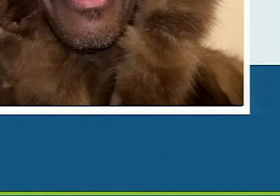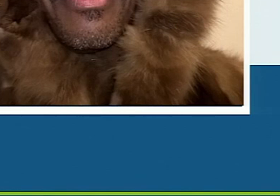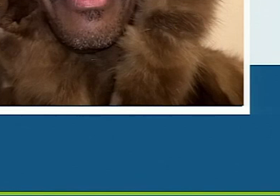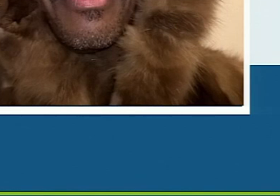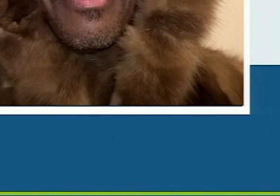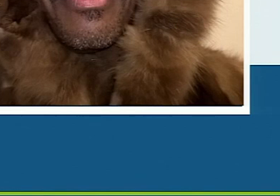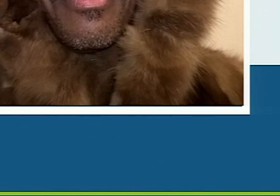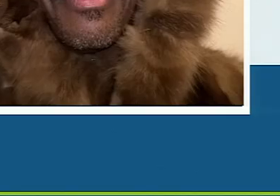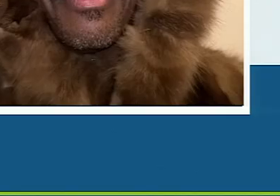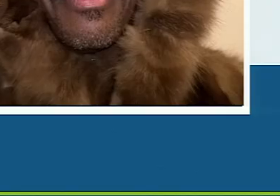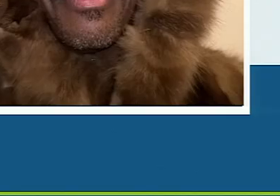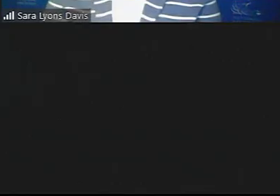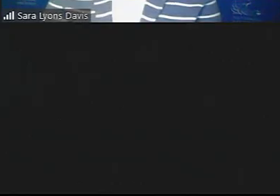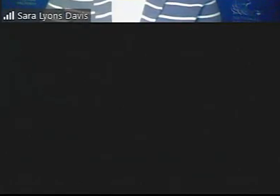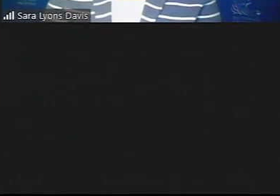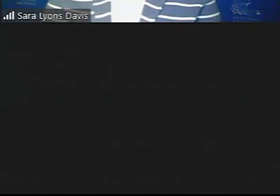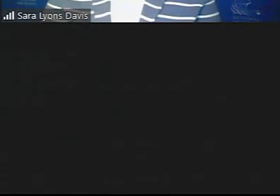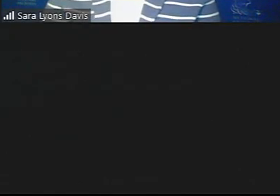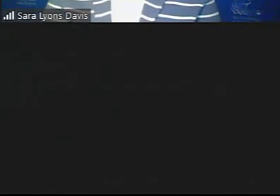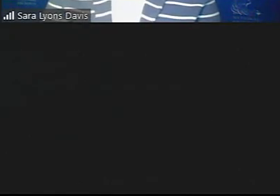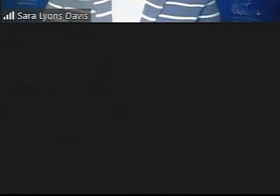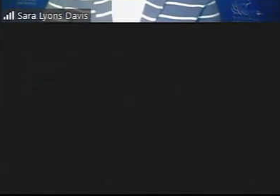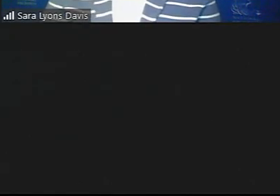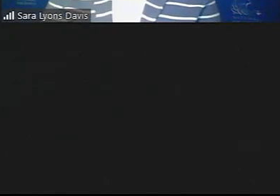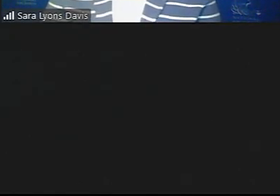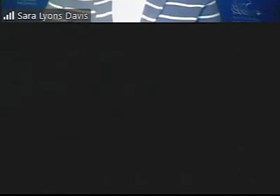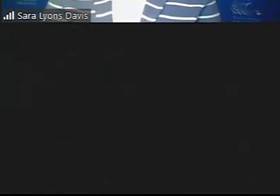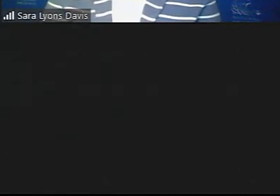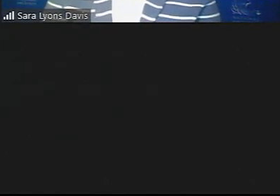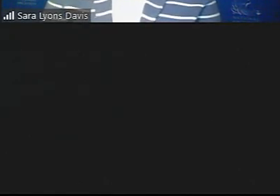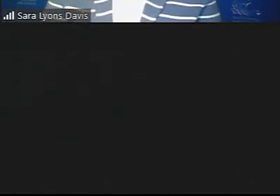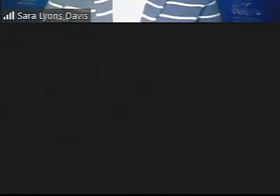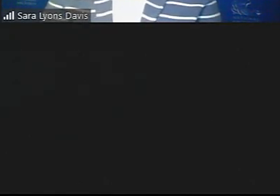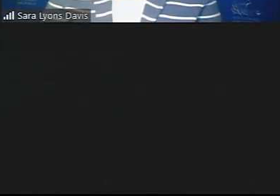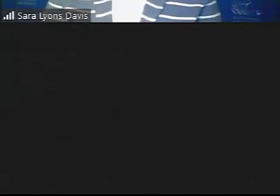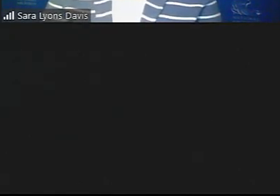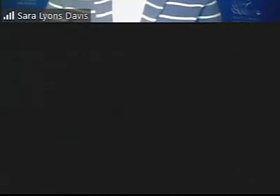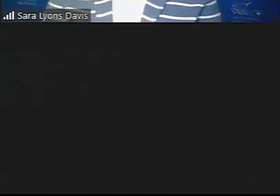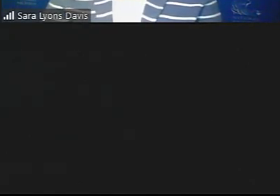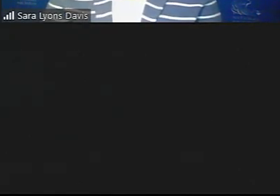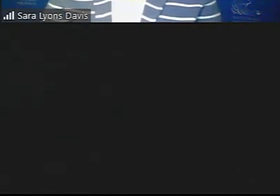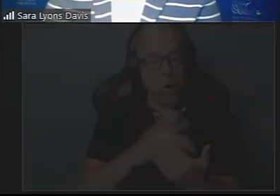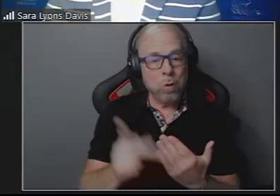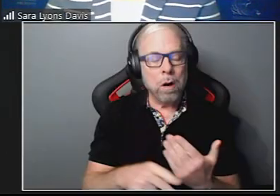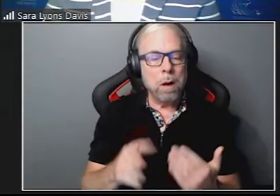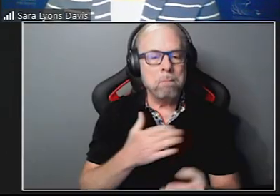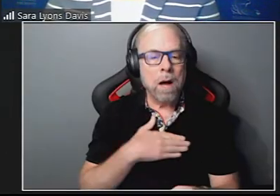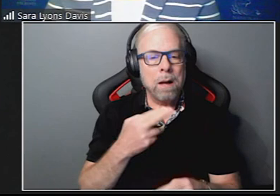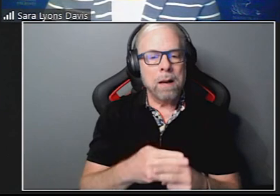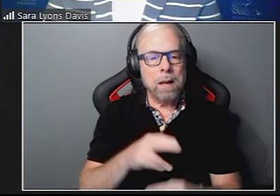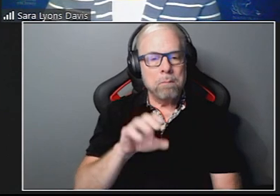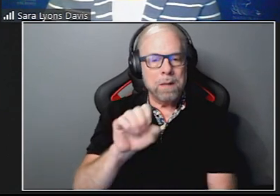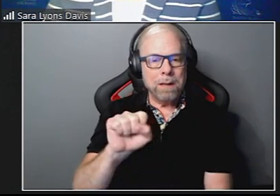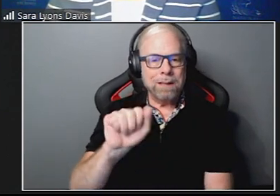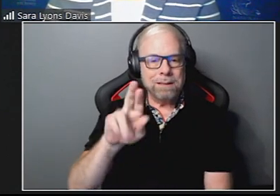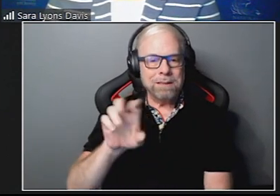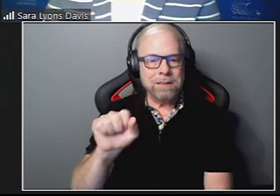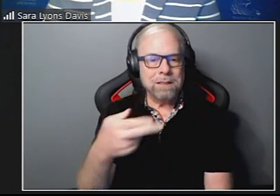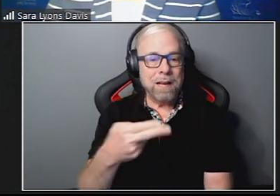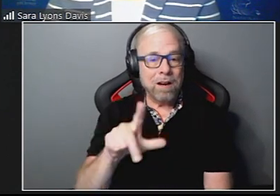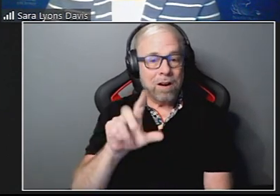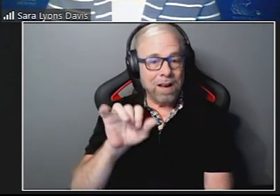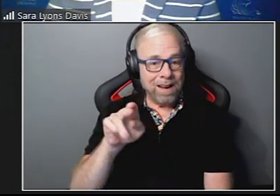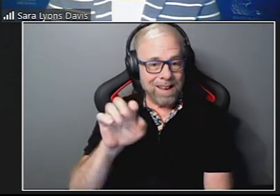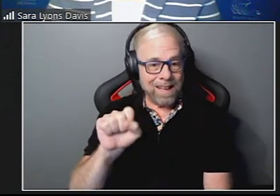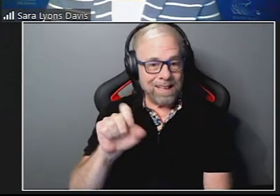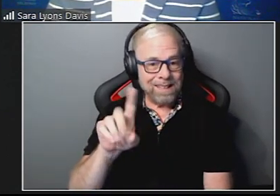Hello from the National Archives Public Programs and Education staff. My name is Sarah Lyons Davis, and I'm an education specialist